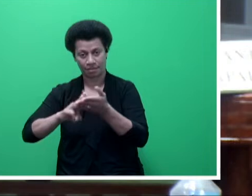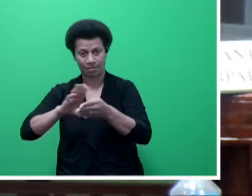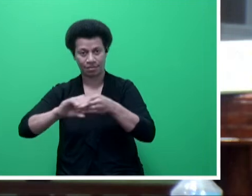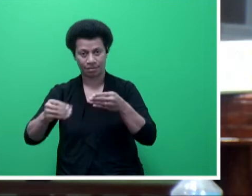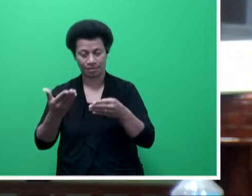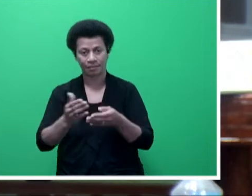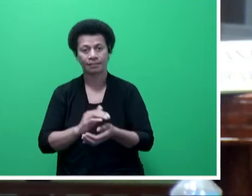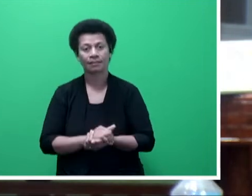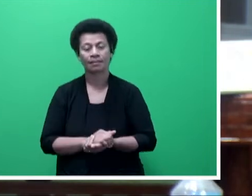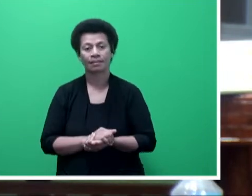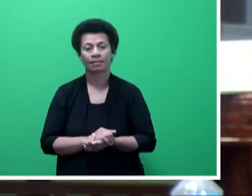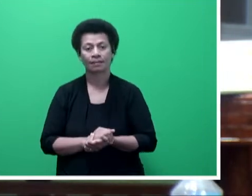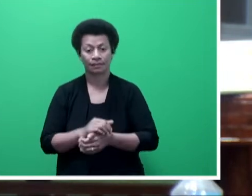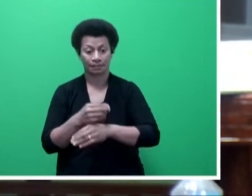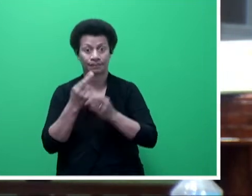seawall